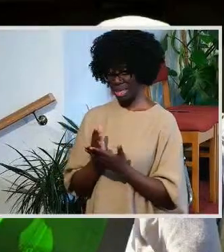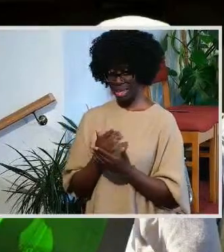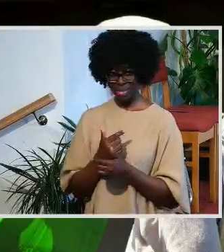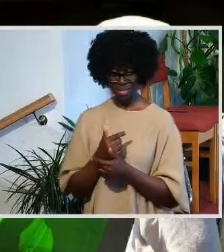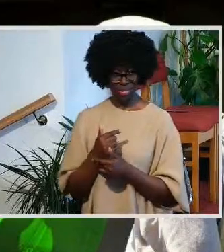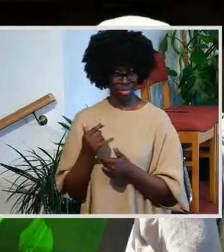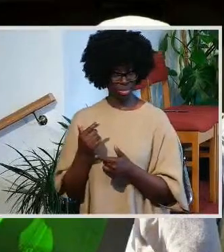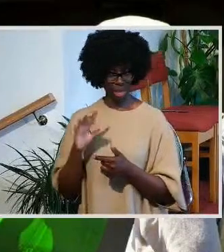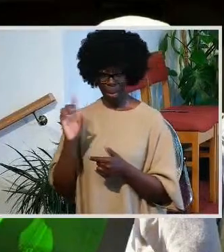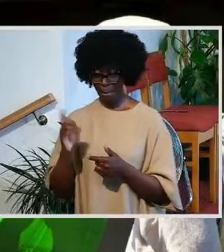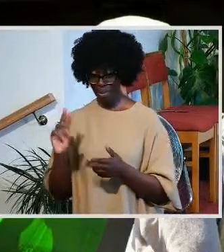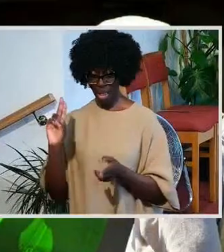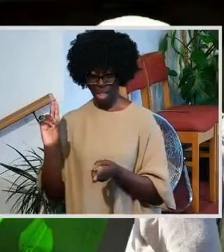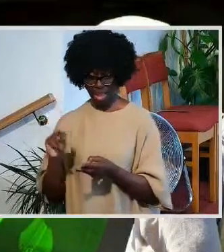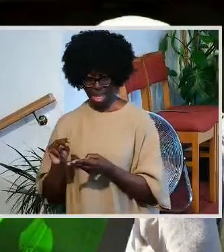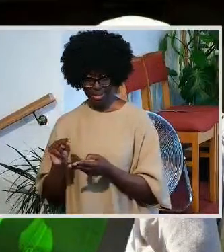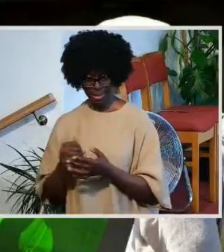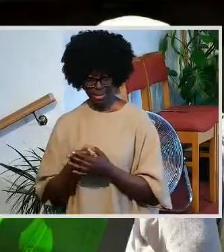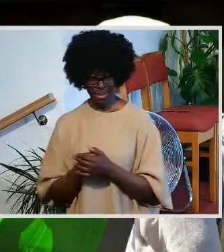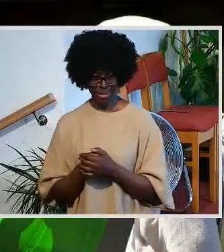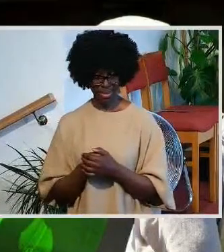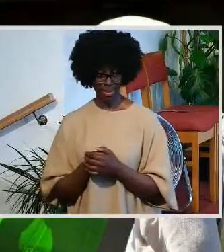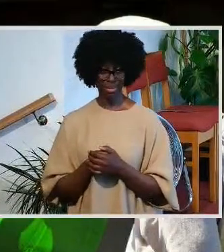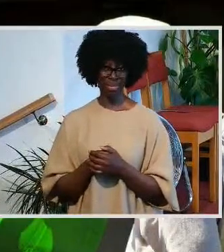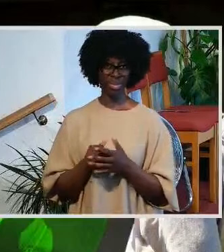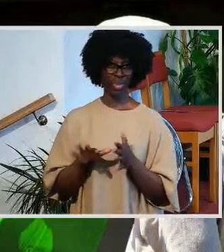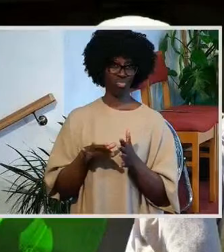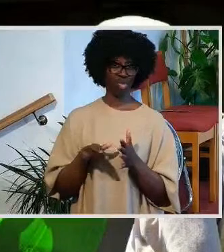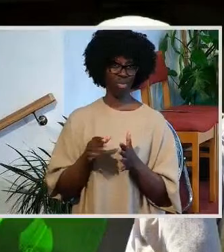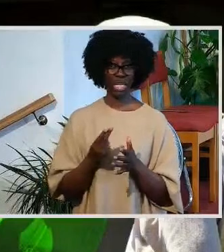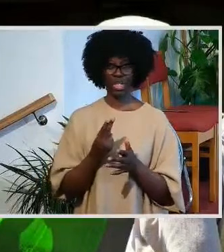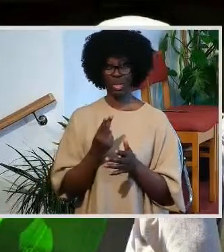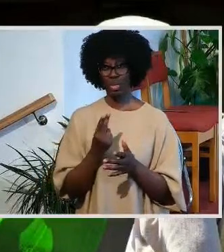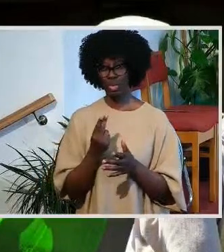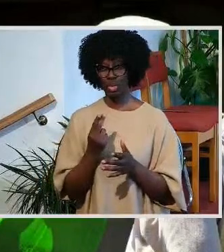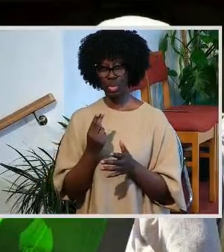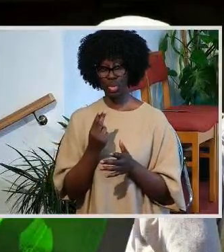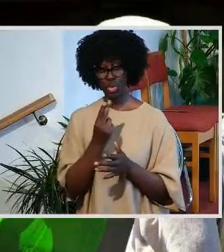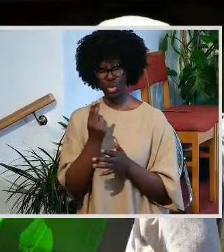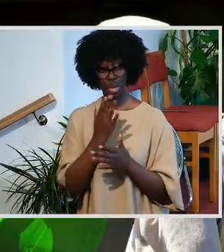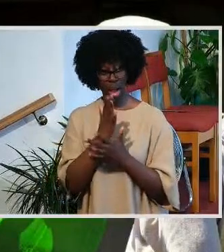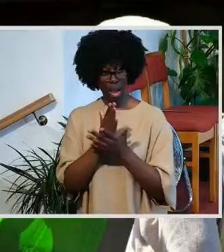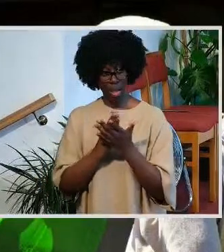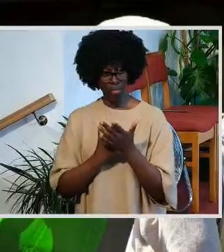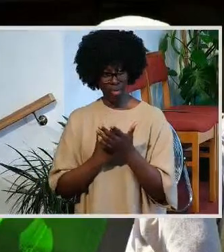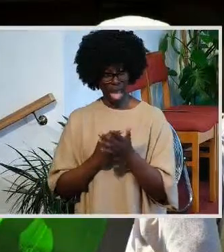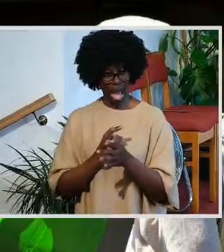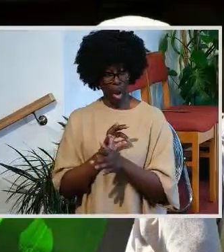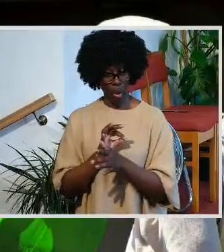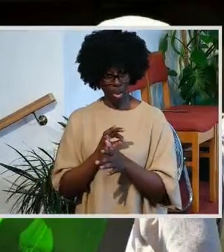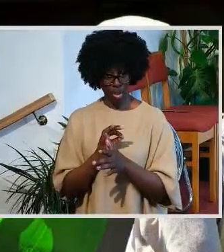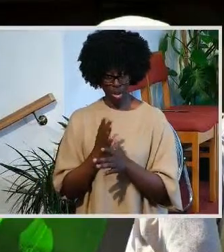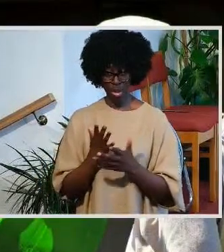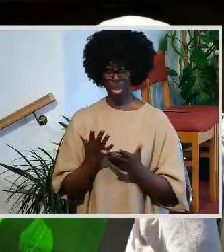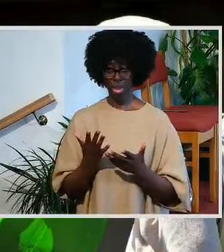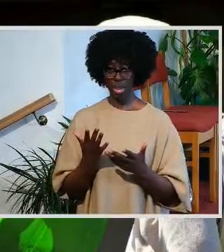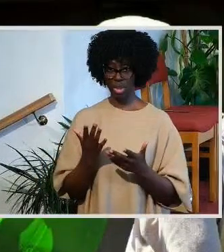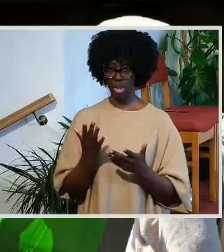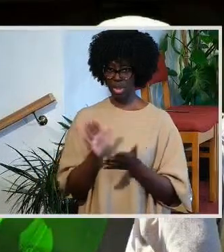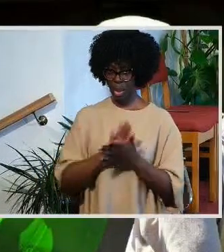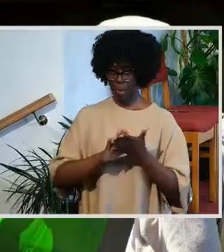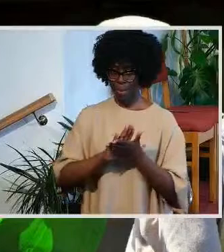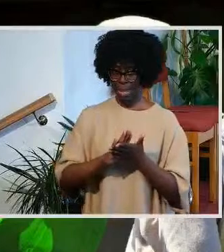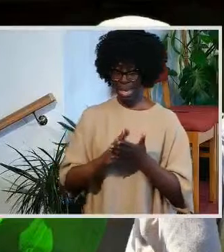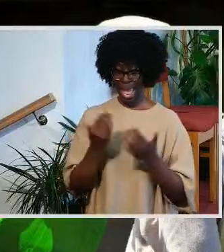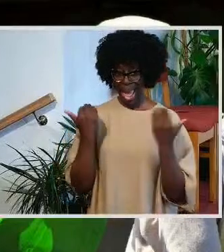to 20%, so that's about 2.5 to 3 hours of movement. So not necessarily exercise, but